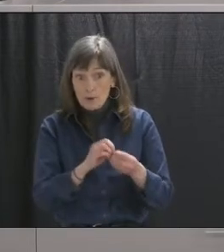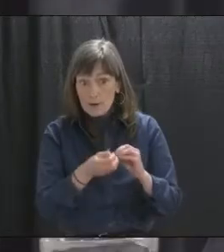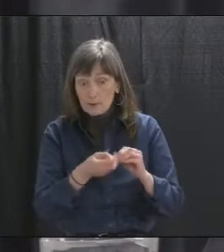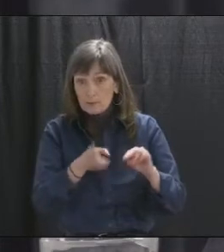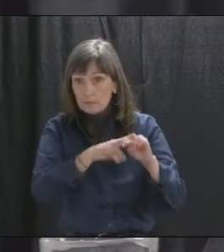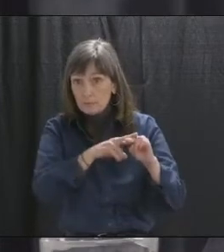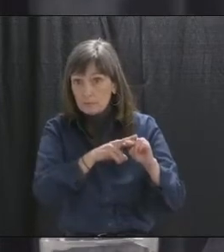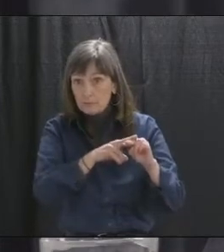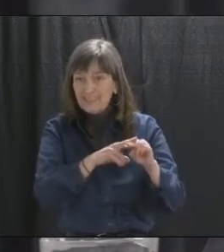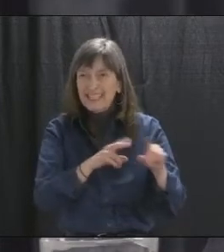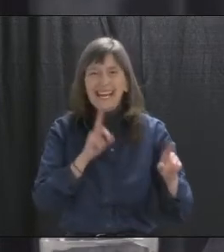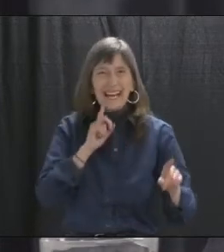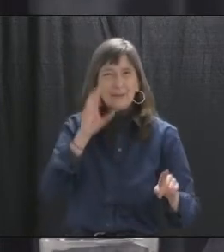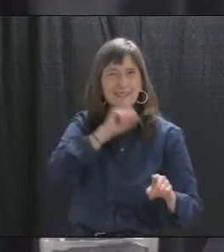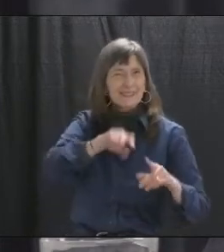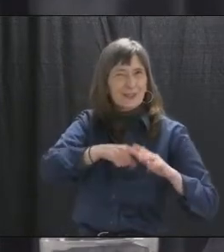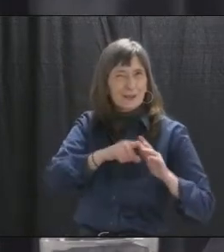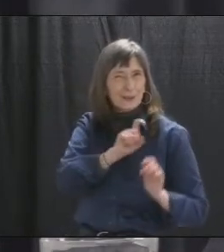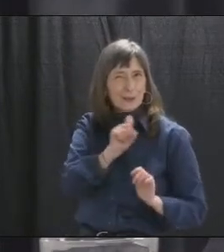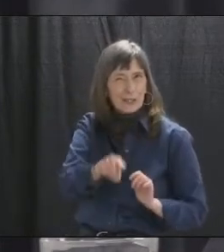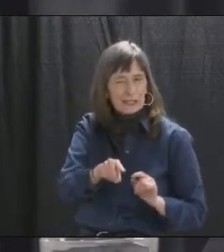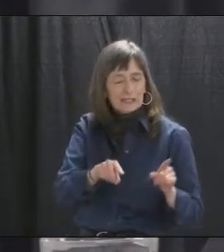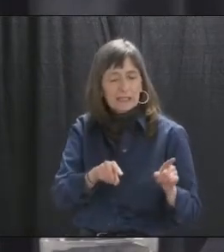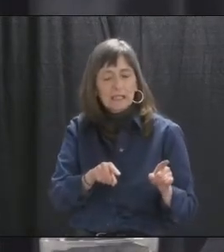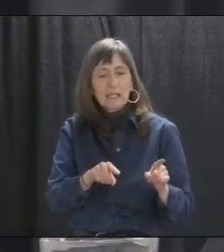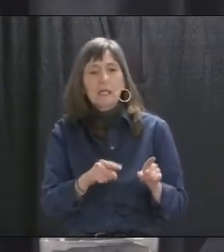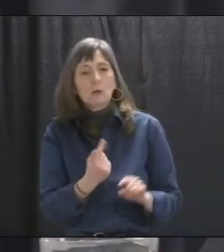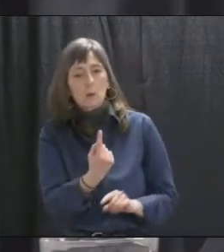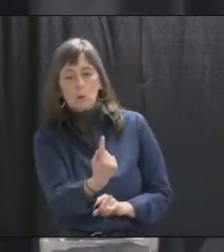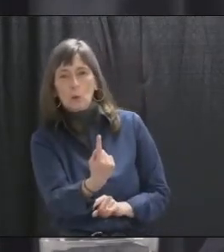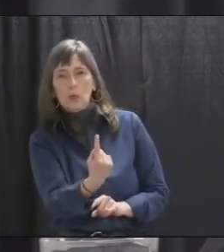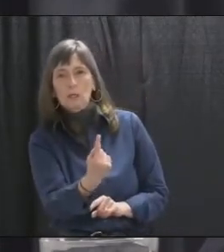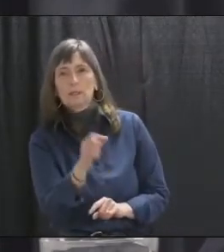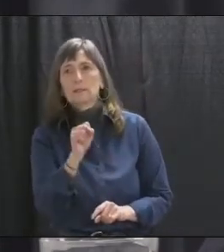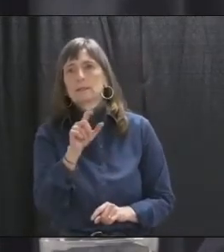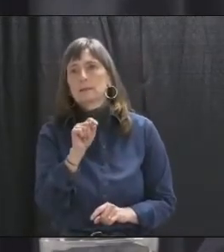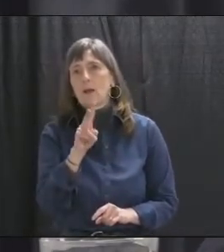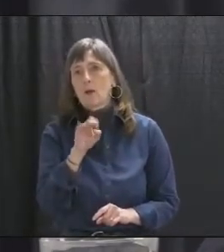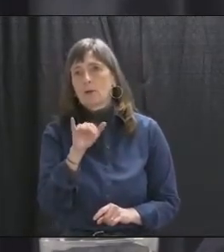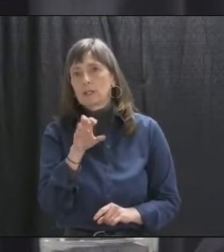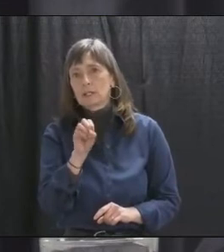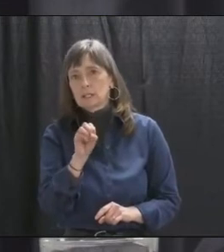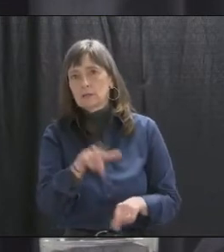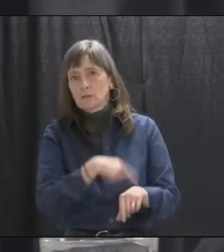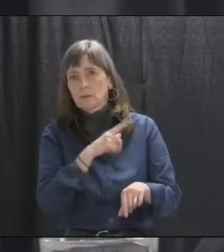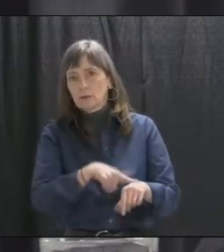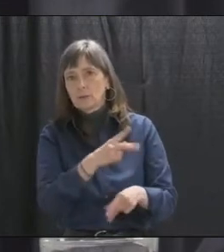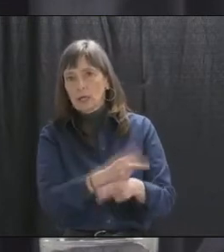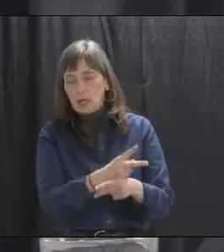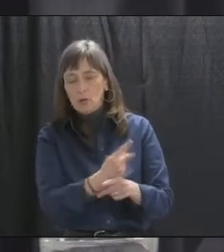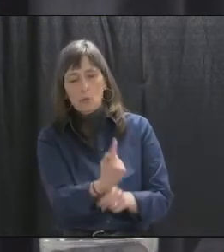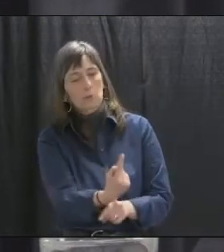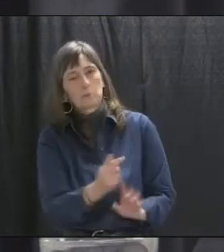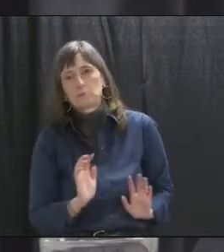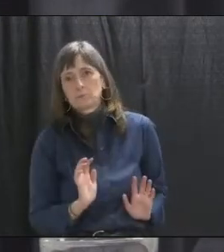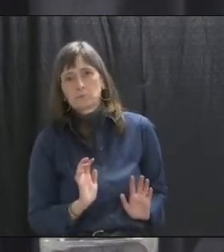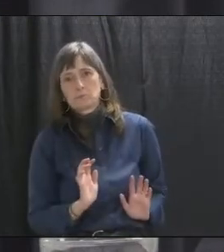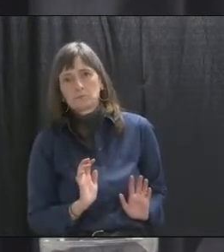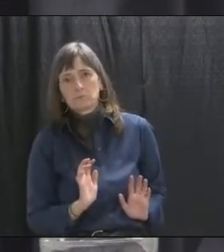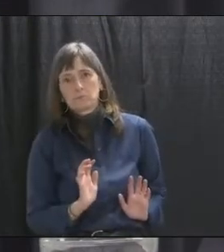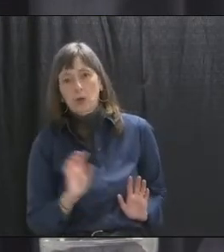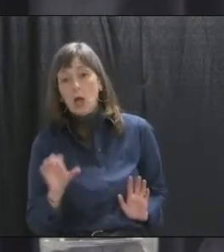I missed the beginning of that, Holly, but we only have the one in St. Lawrence that's been confirmed in a long-term care facility